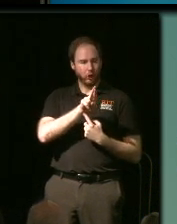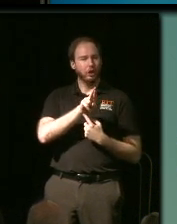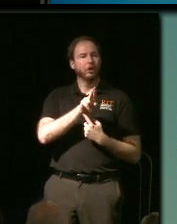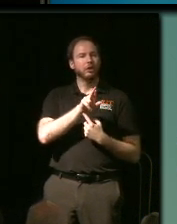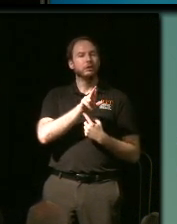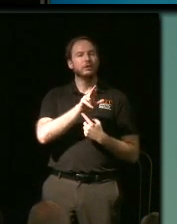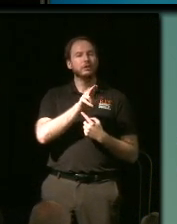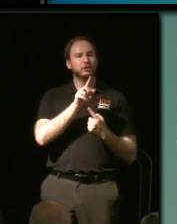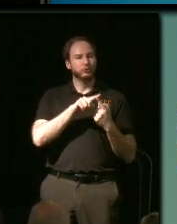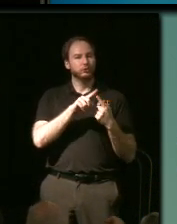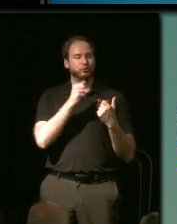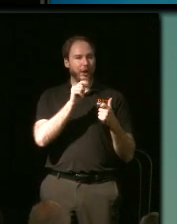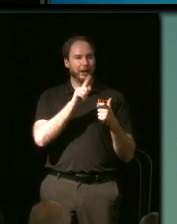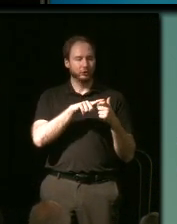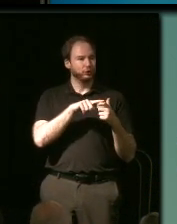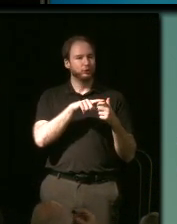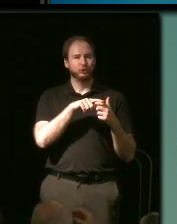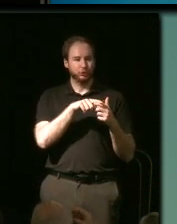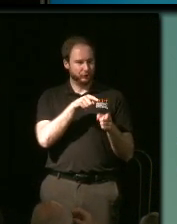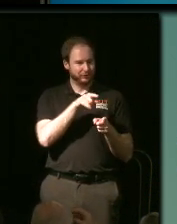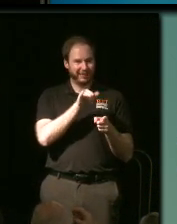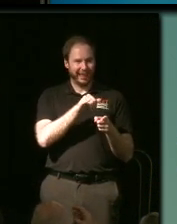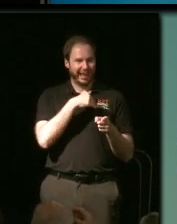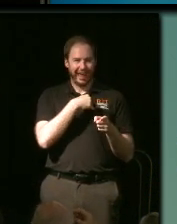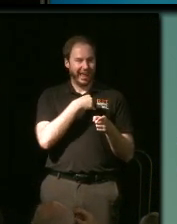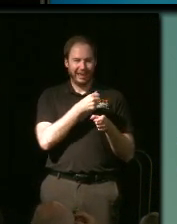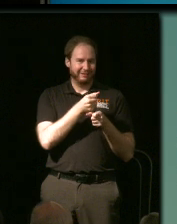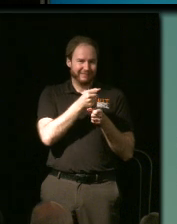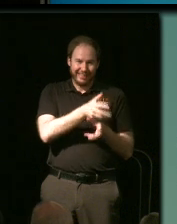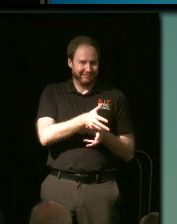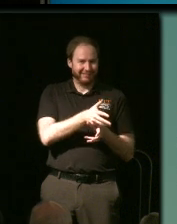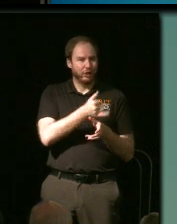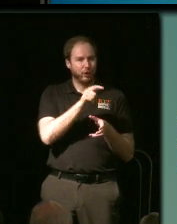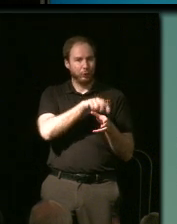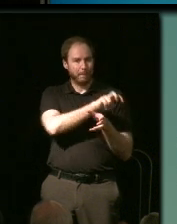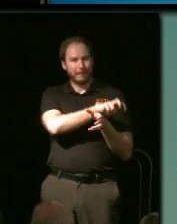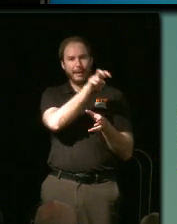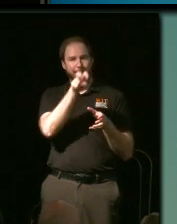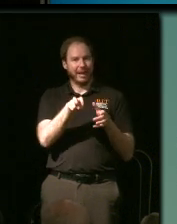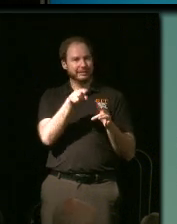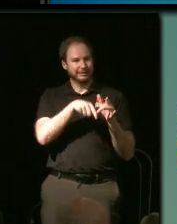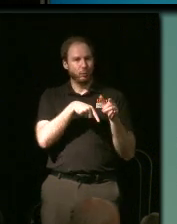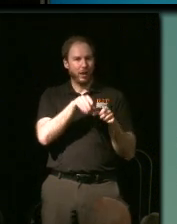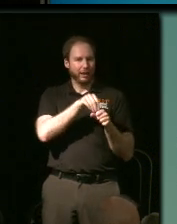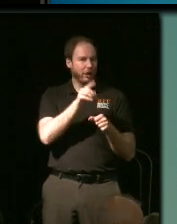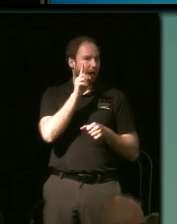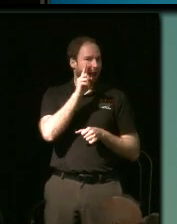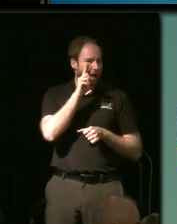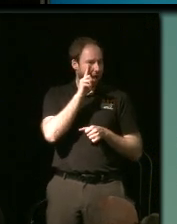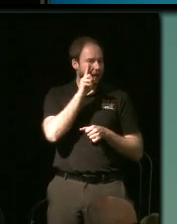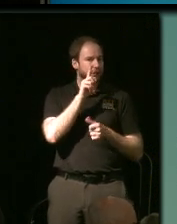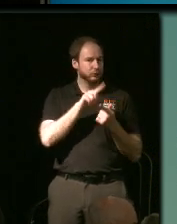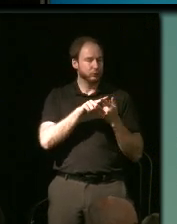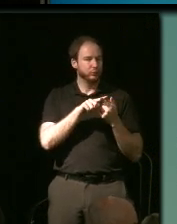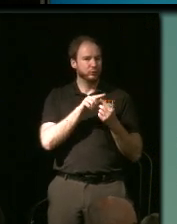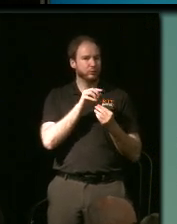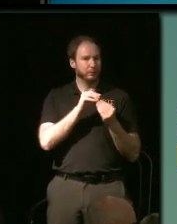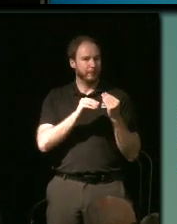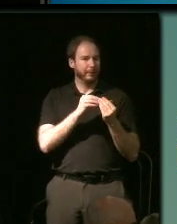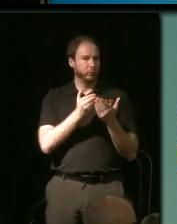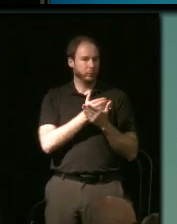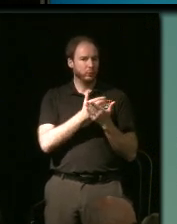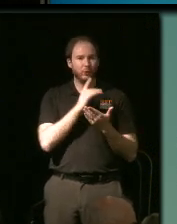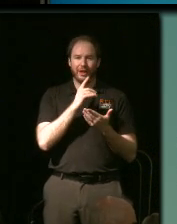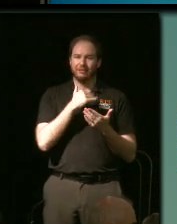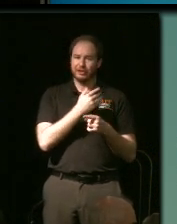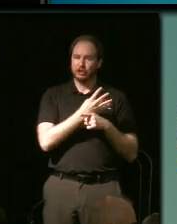to bypass or fix a defect in the gene while it's still in your eye. Those are gene-based